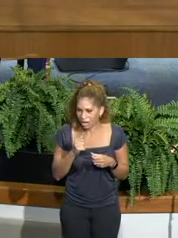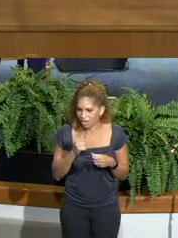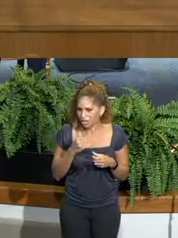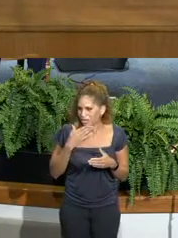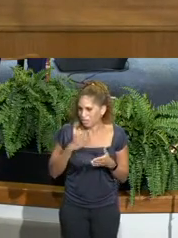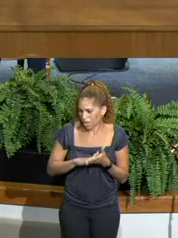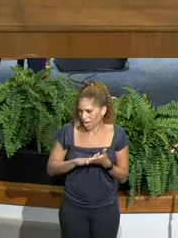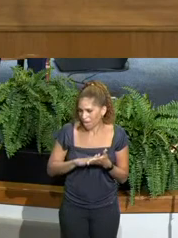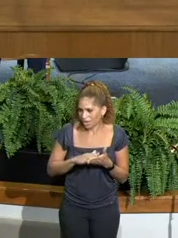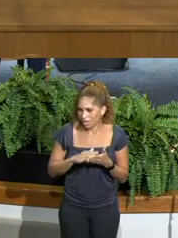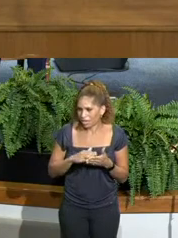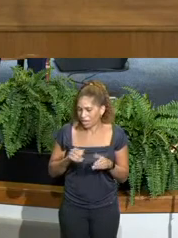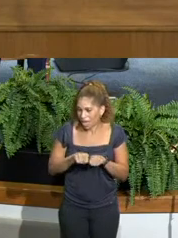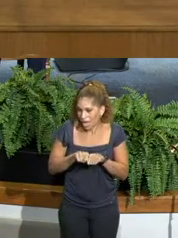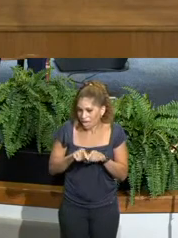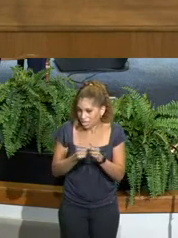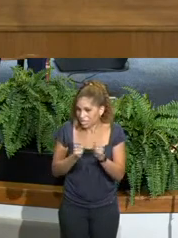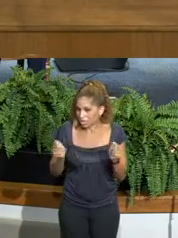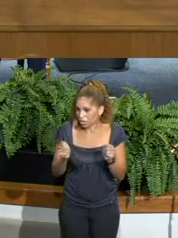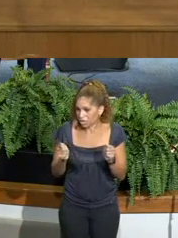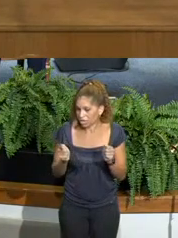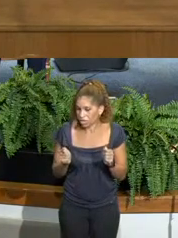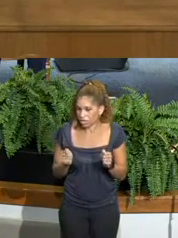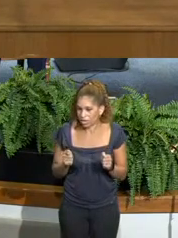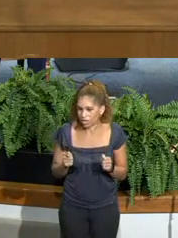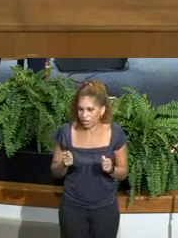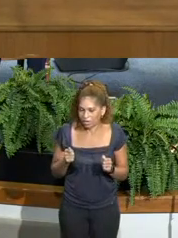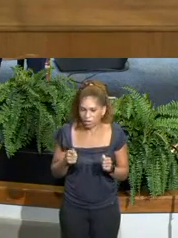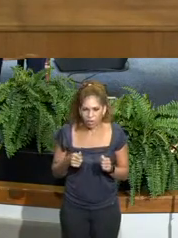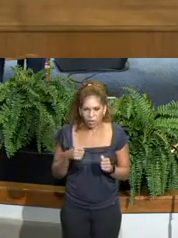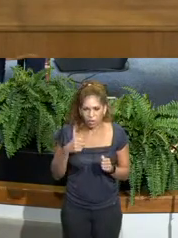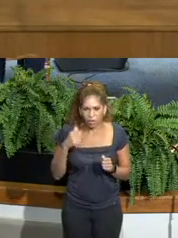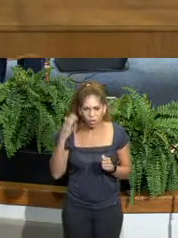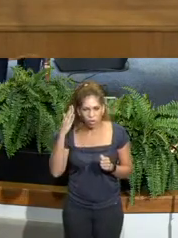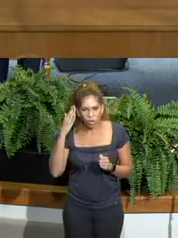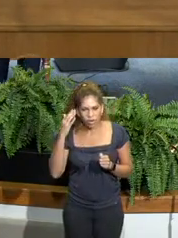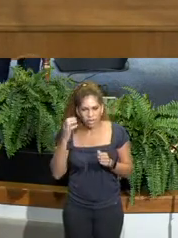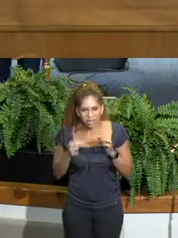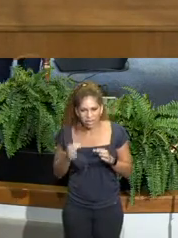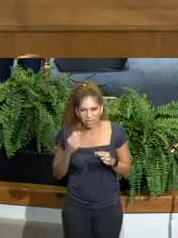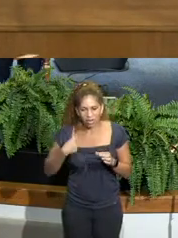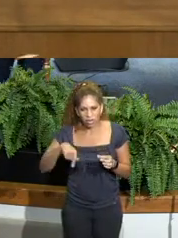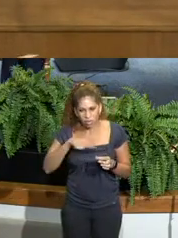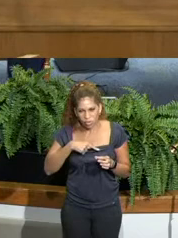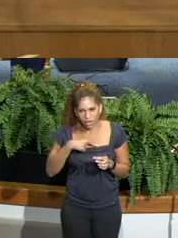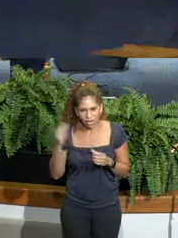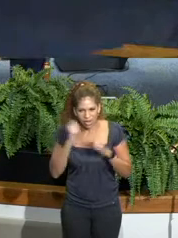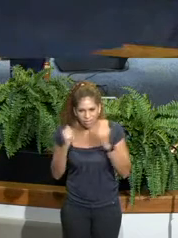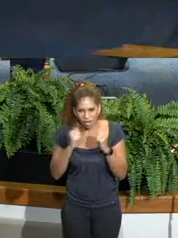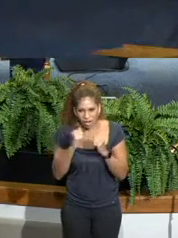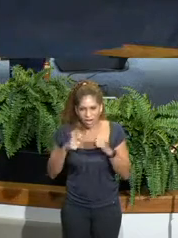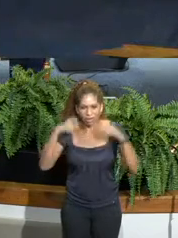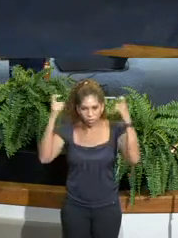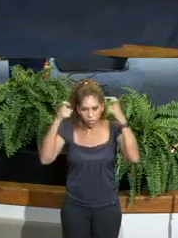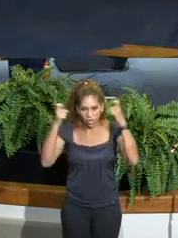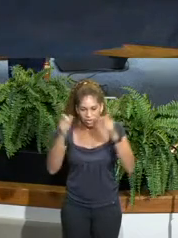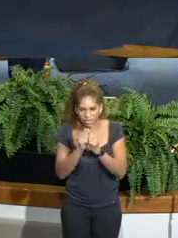we fought and won segregation, why in the hell is it still so bad today? That's the real issue.